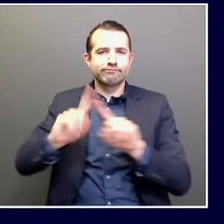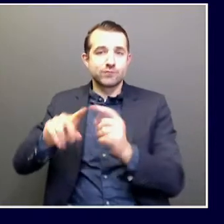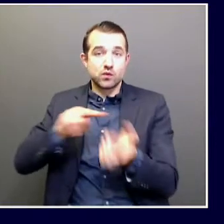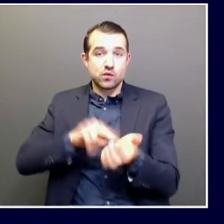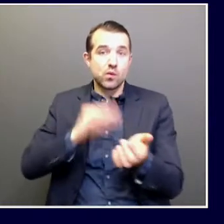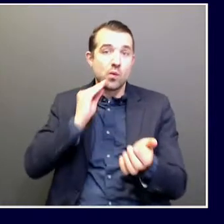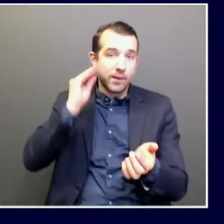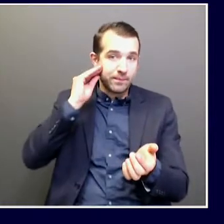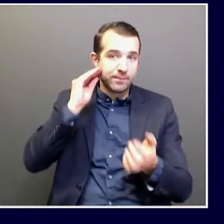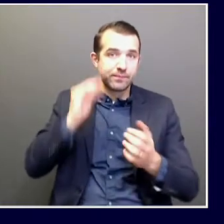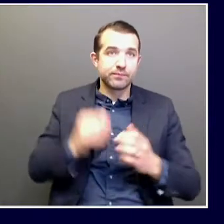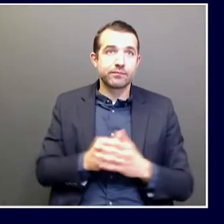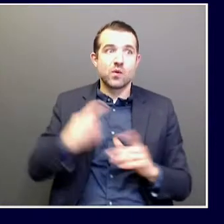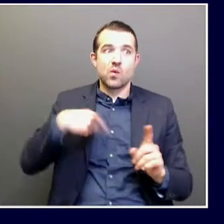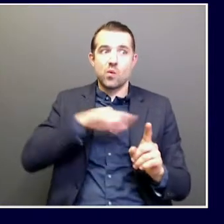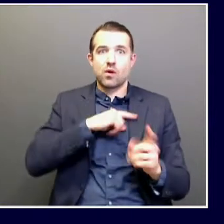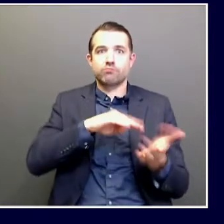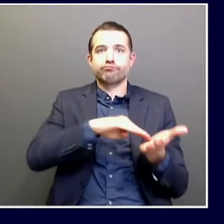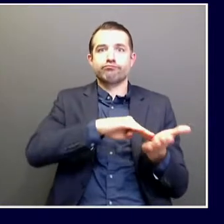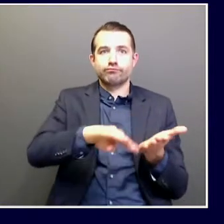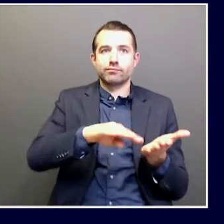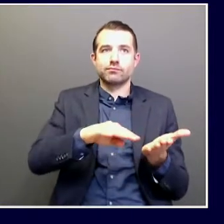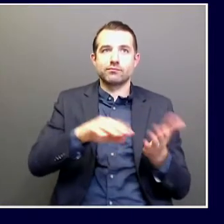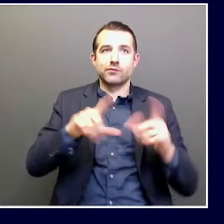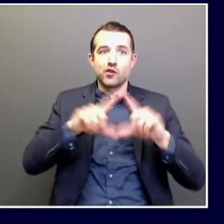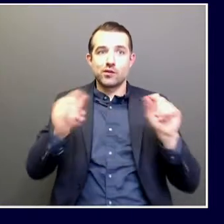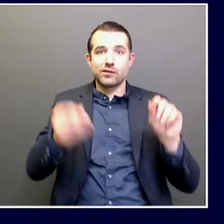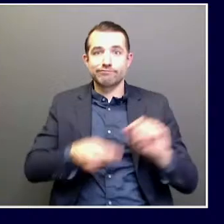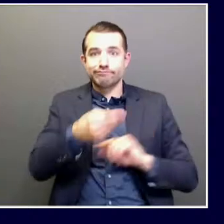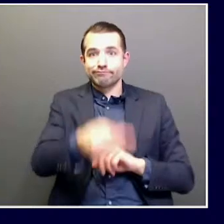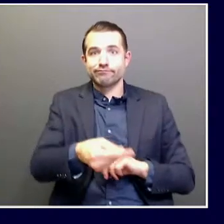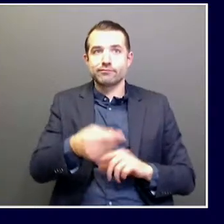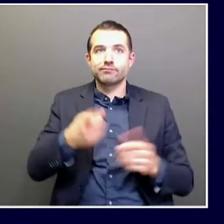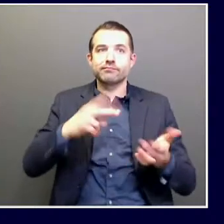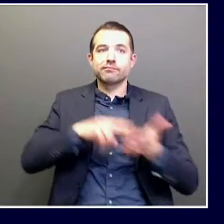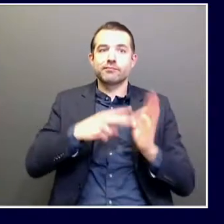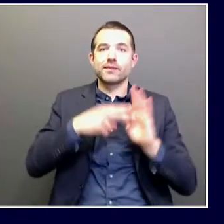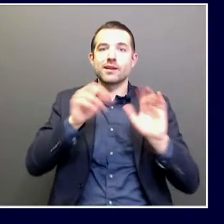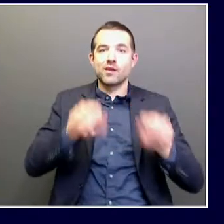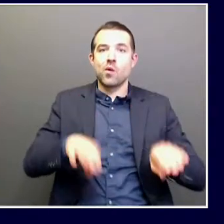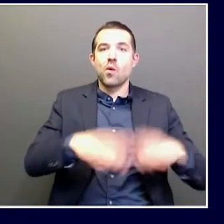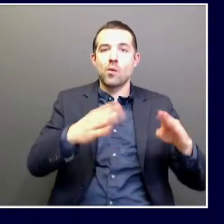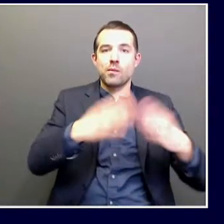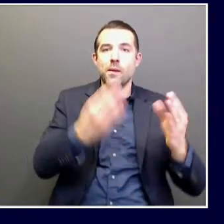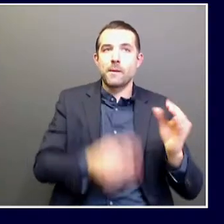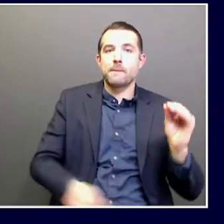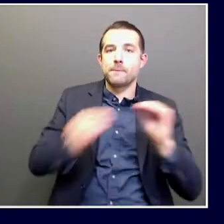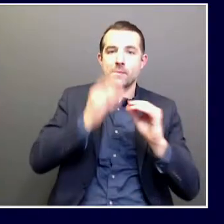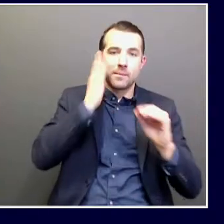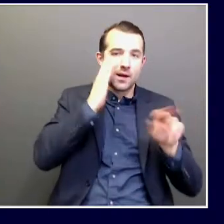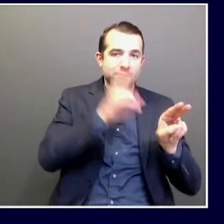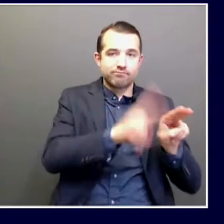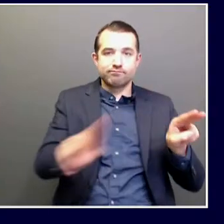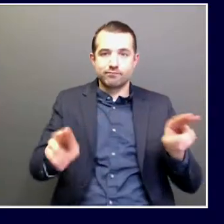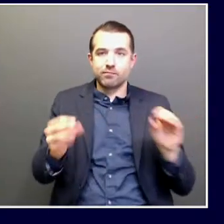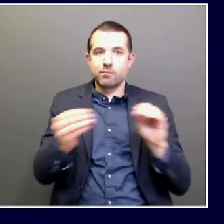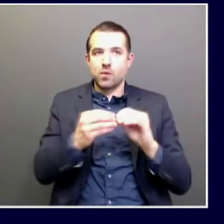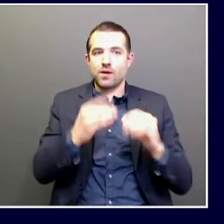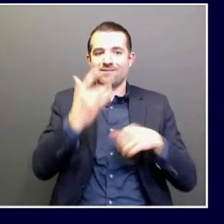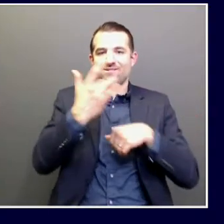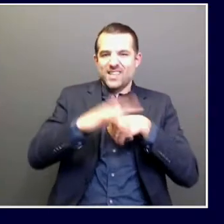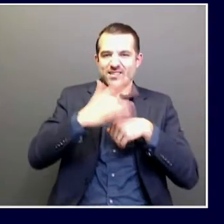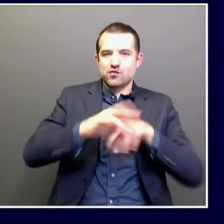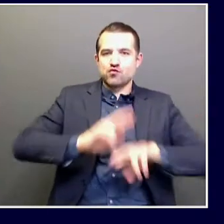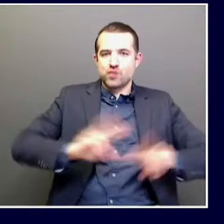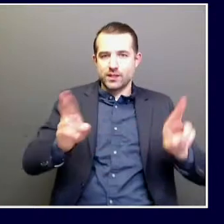already, and we continue to do that work. We continue to try to figure out other ways that we can support that. As a reminder,